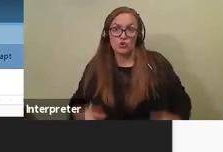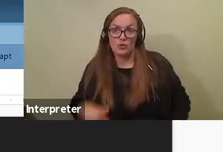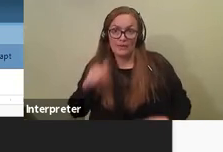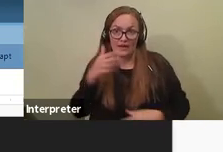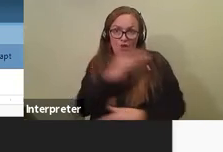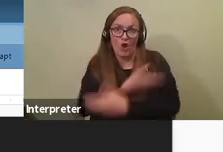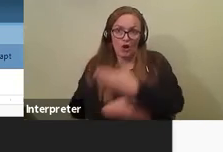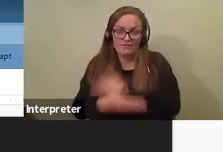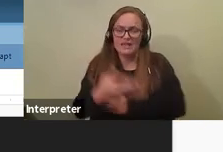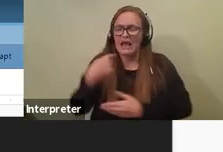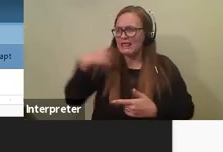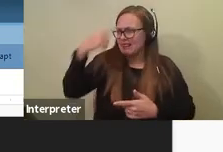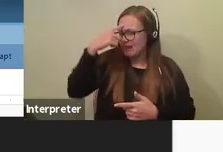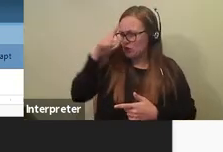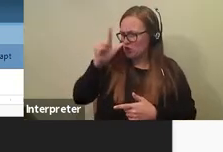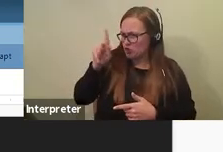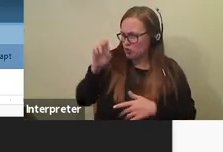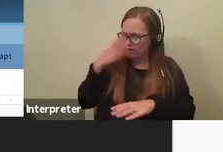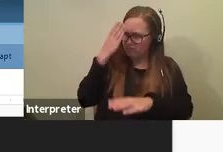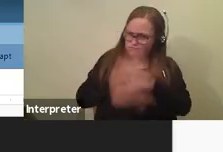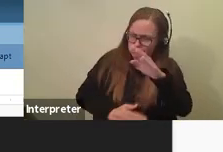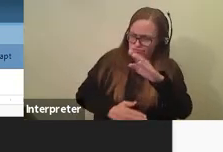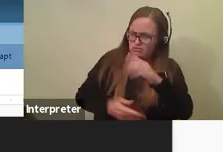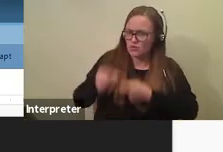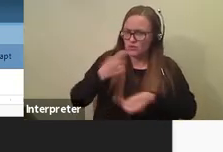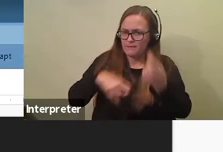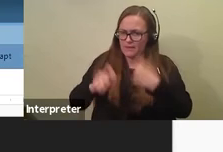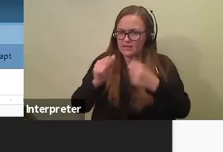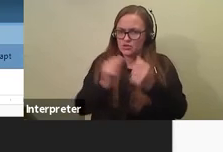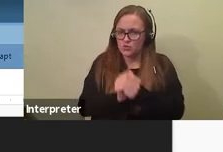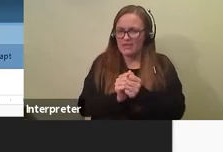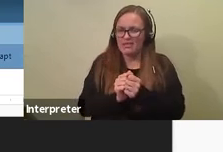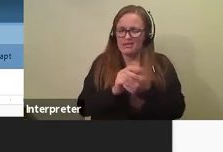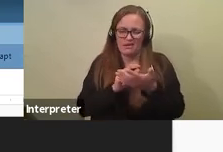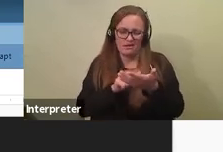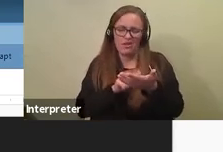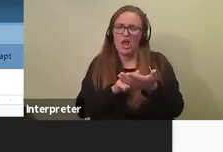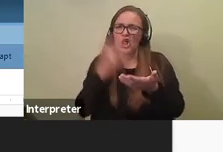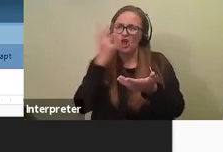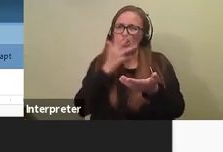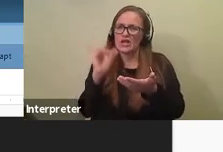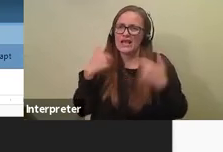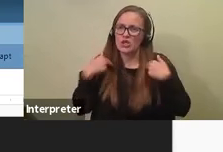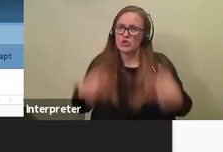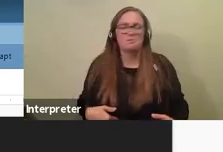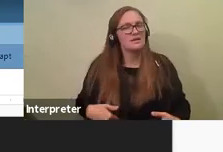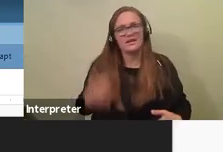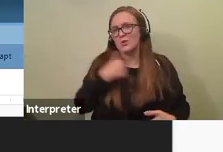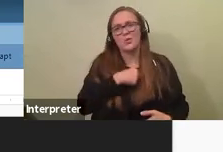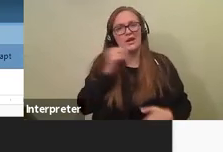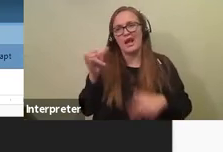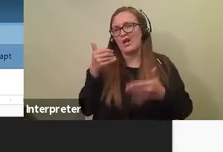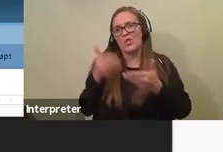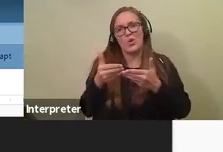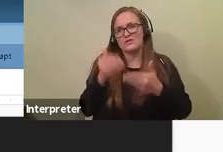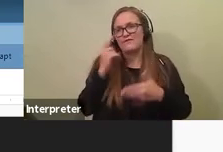got his arm chopped off in Episode 5, he replaced it with a very lifelike arm. And I don't think we're very close in that regard. So